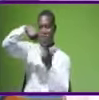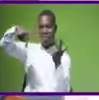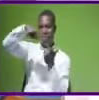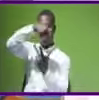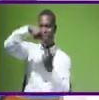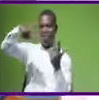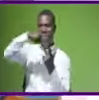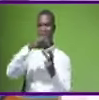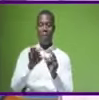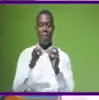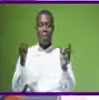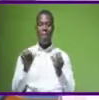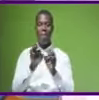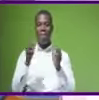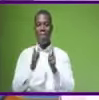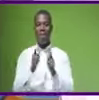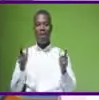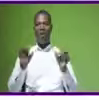Yes.